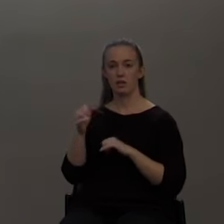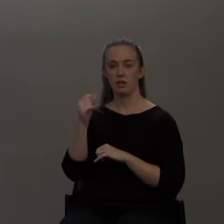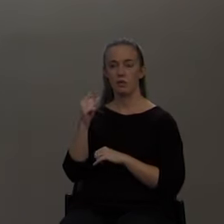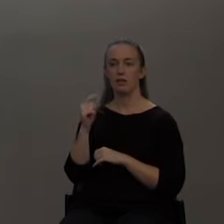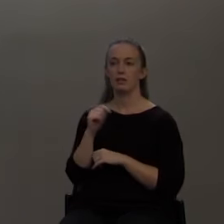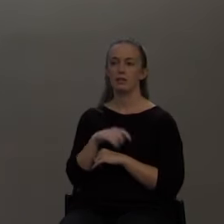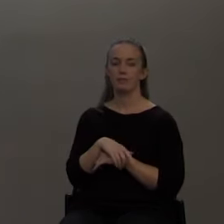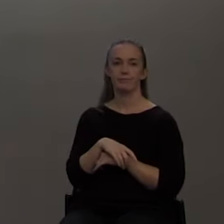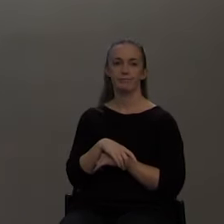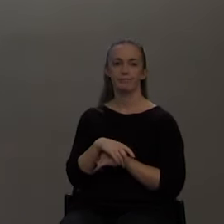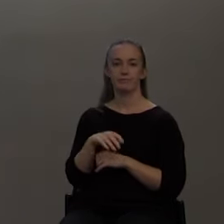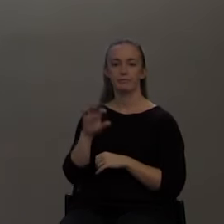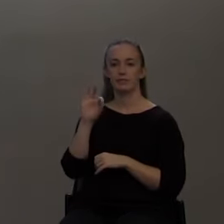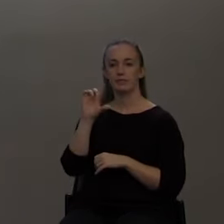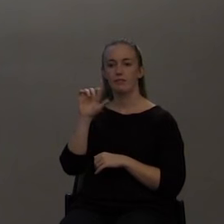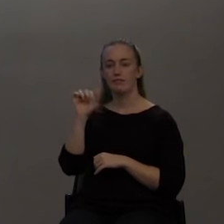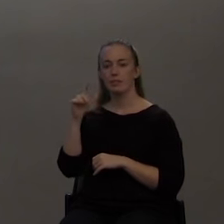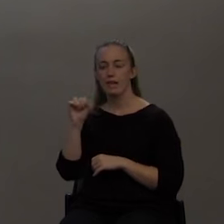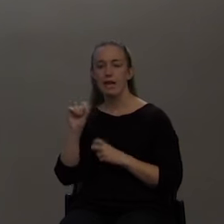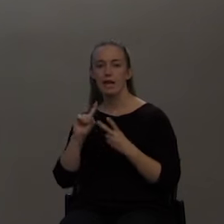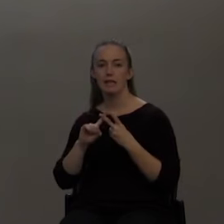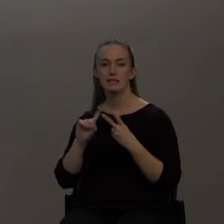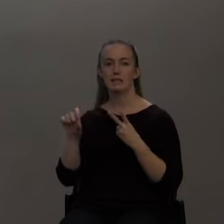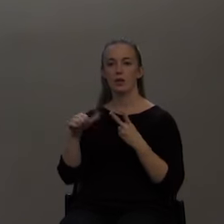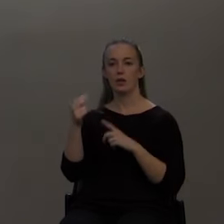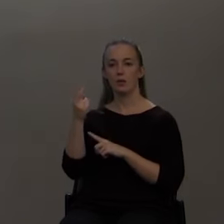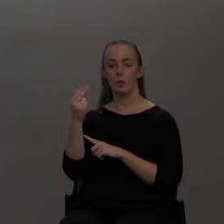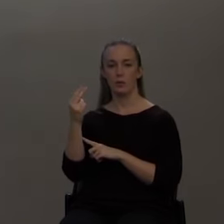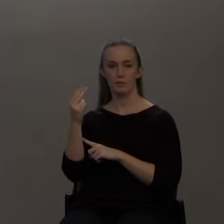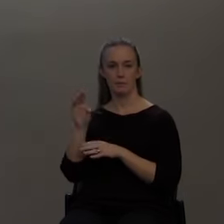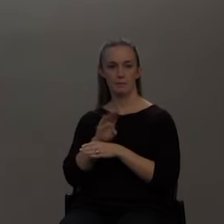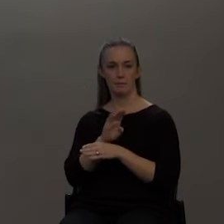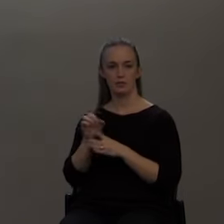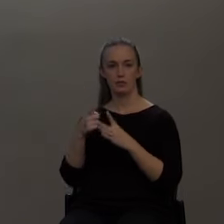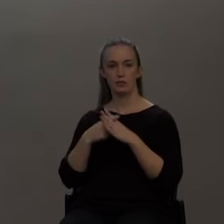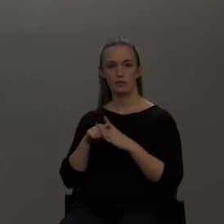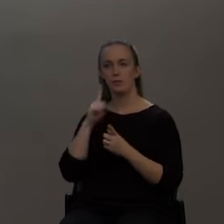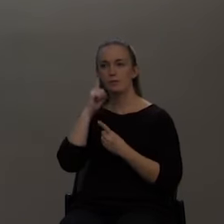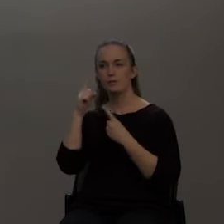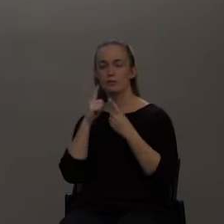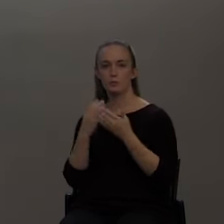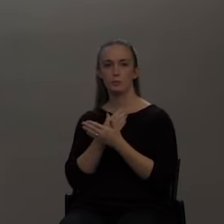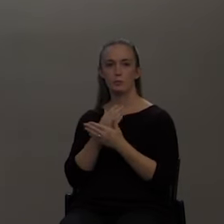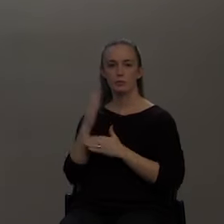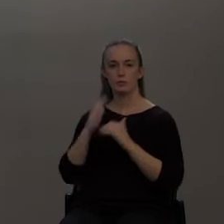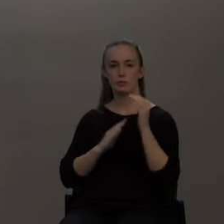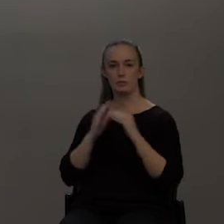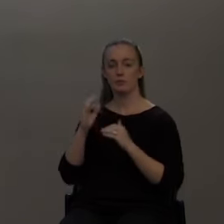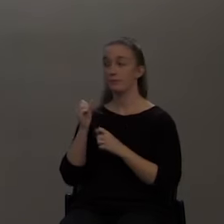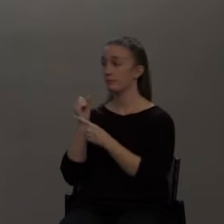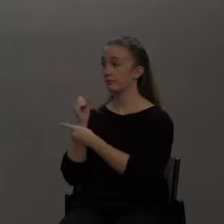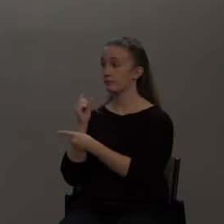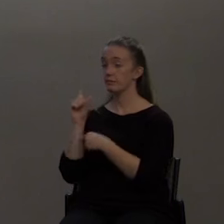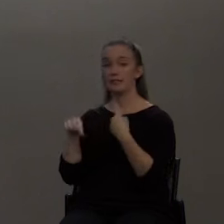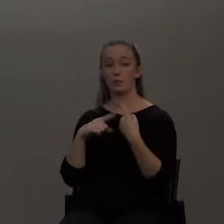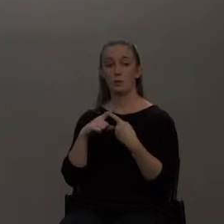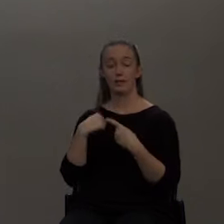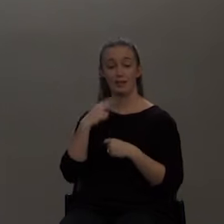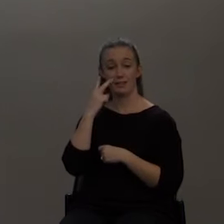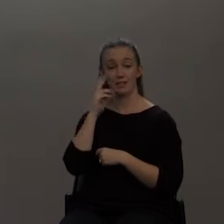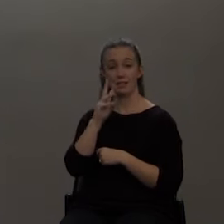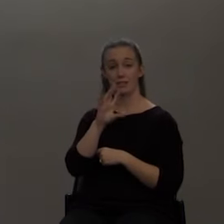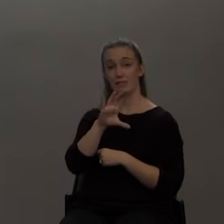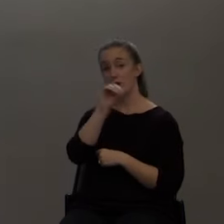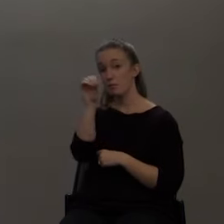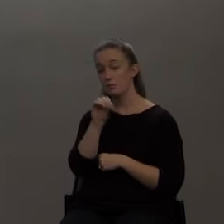Flags and other hotelers start to consider additional development. The rule of thumb of the industry, once I hit 65% occupancy, I start